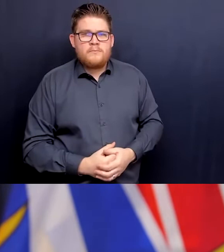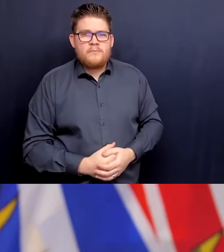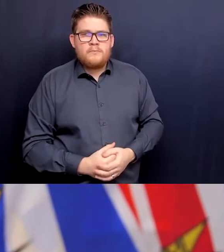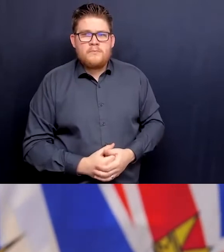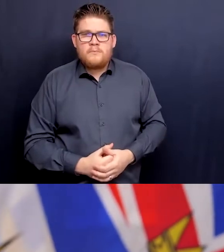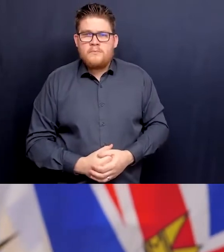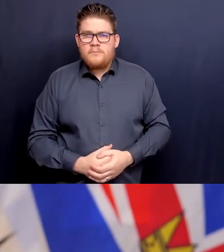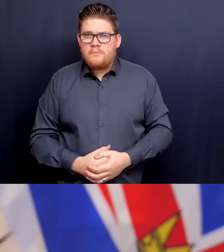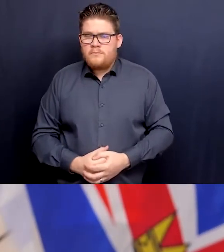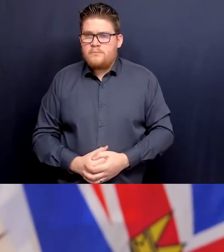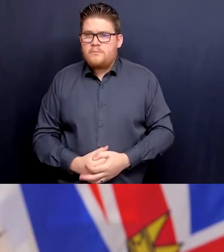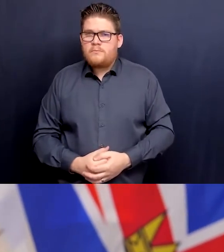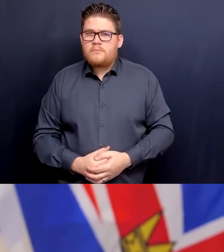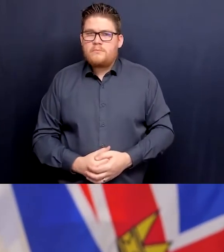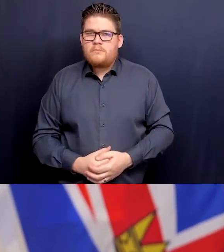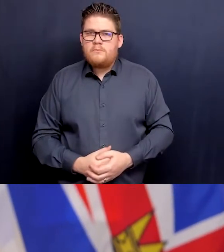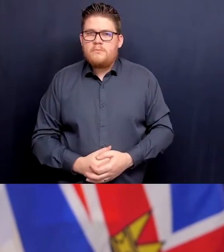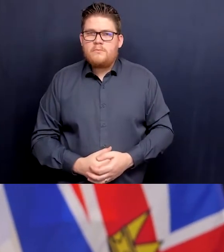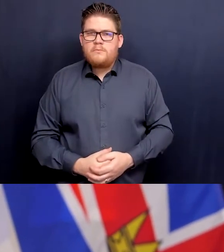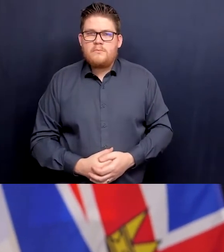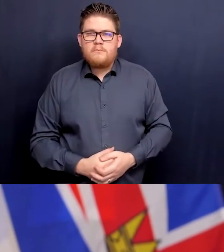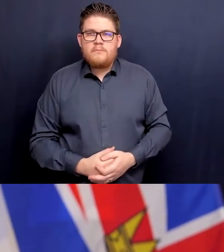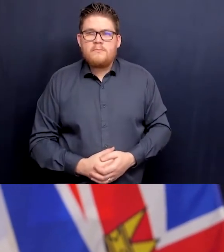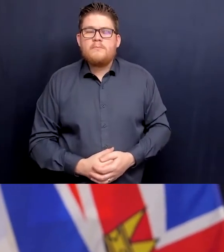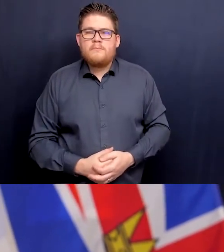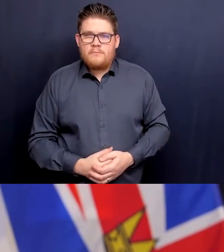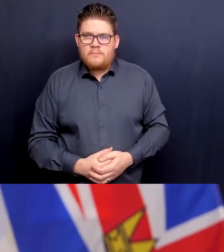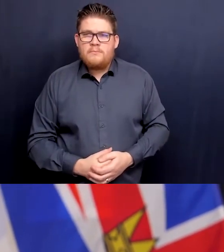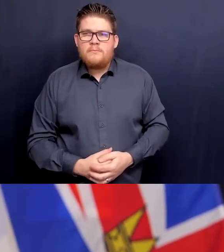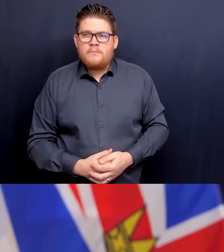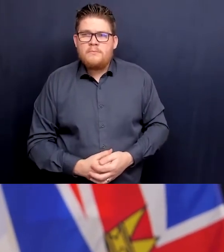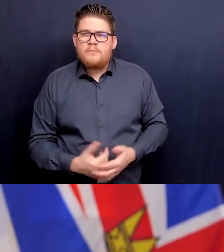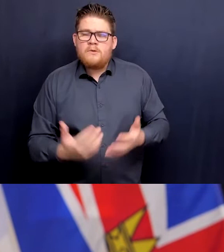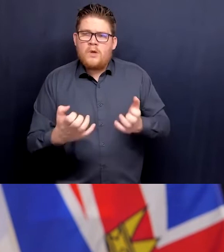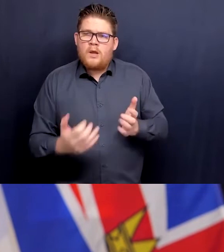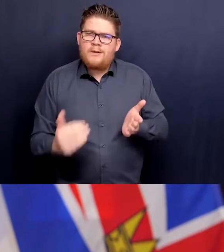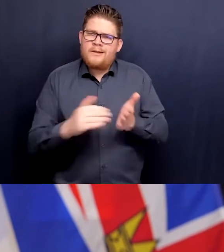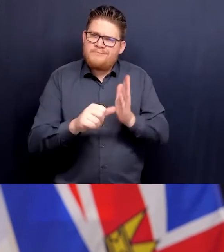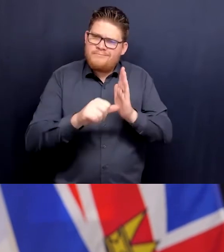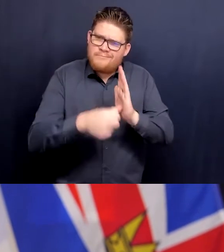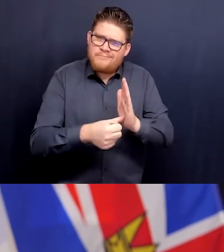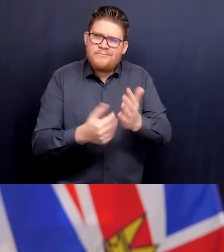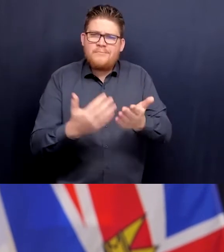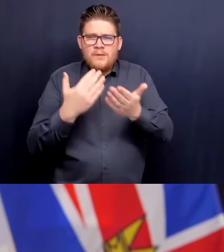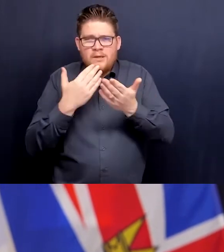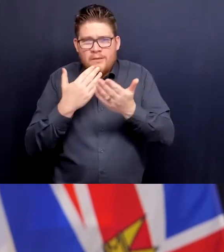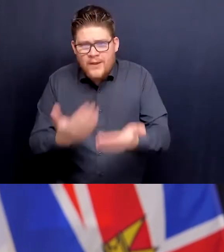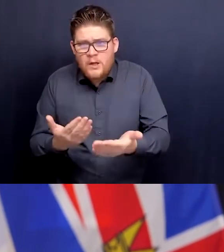And just to express my appreciation, as you know, across the province, when